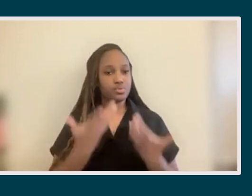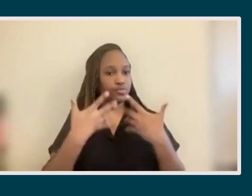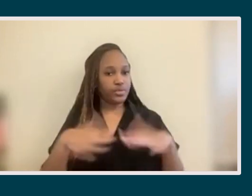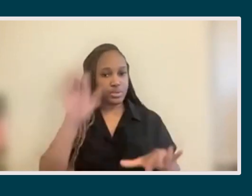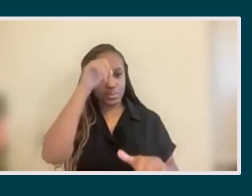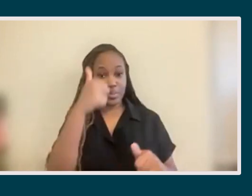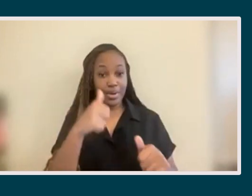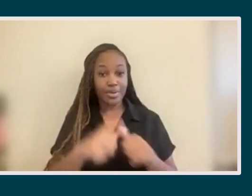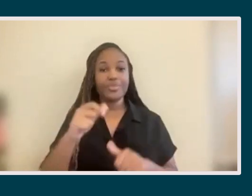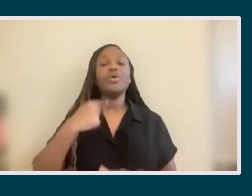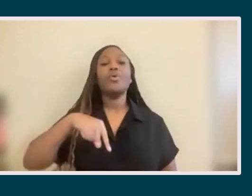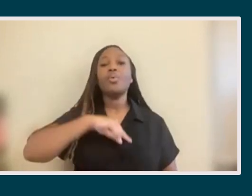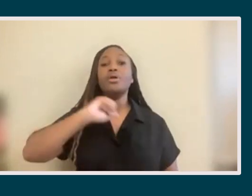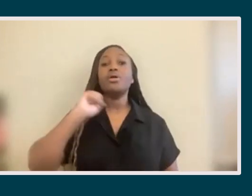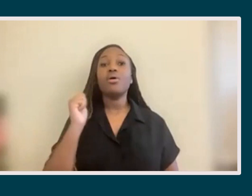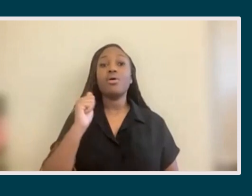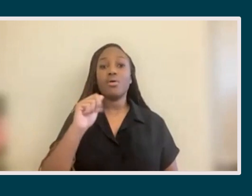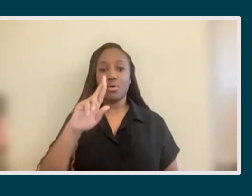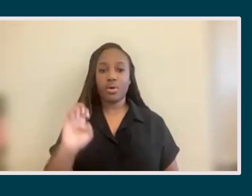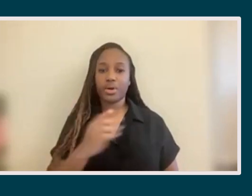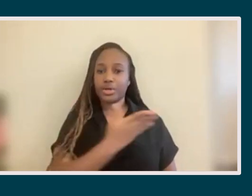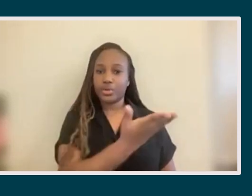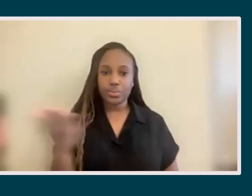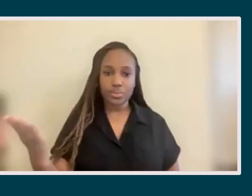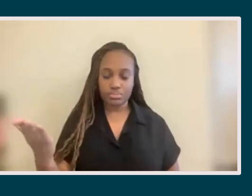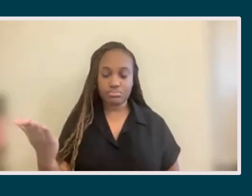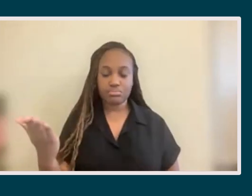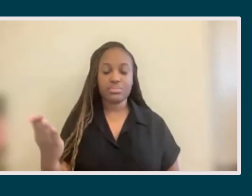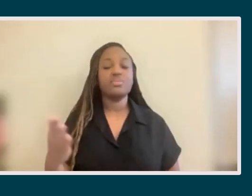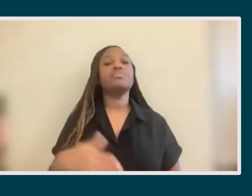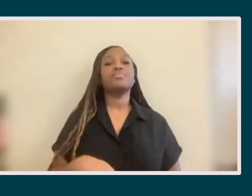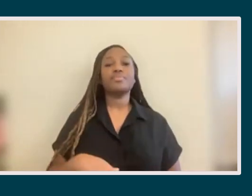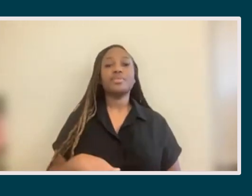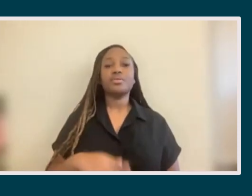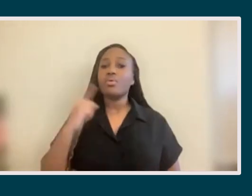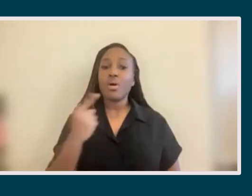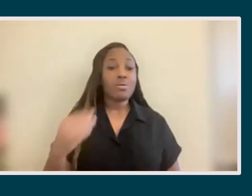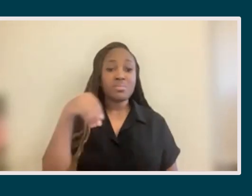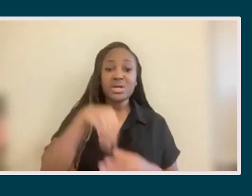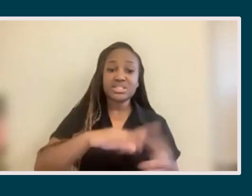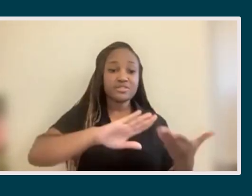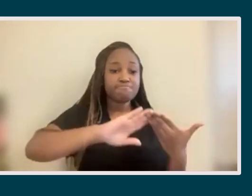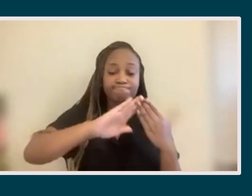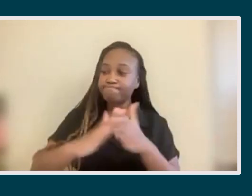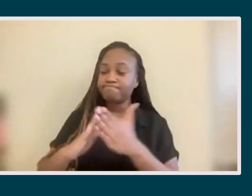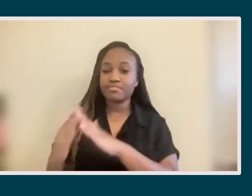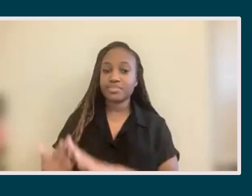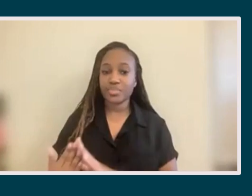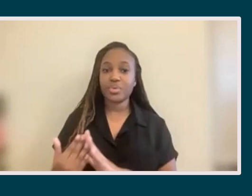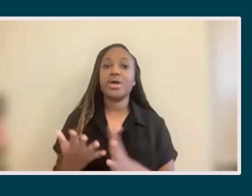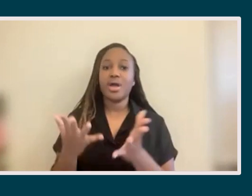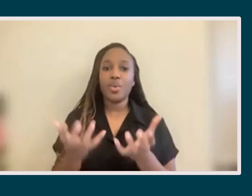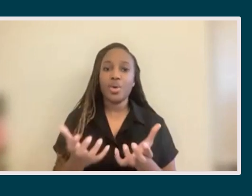are you, you are us. We are always in community. And we extend this moment out to all of